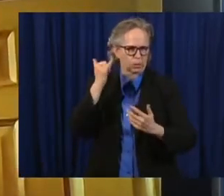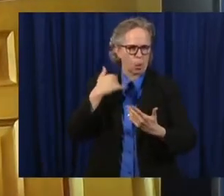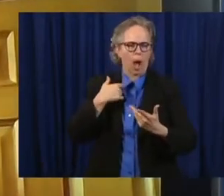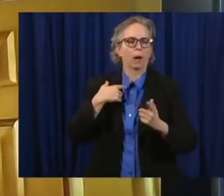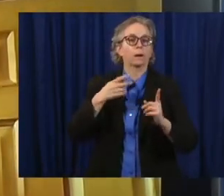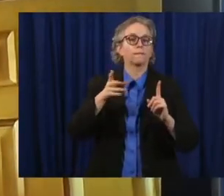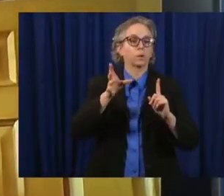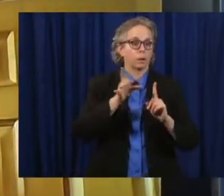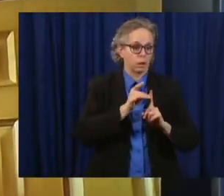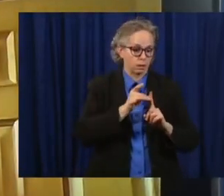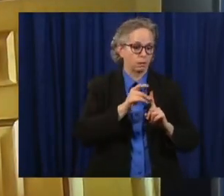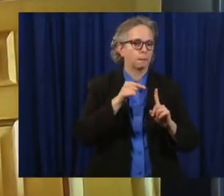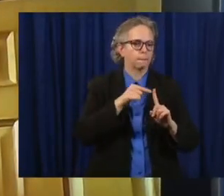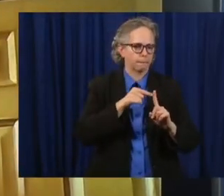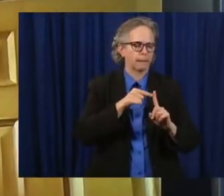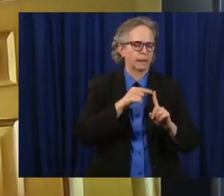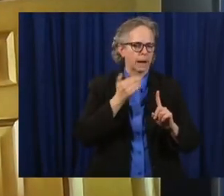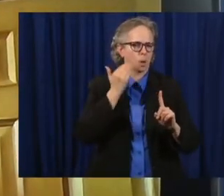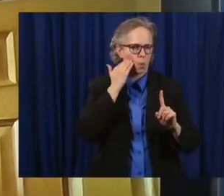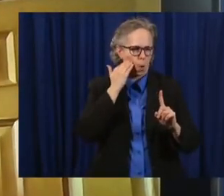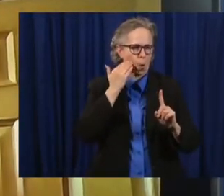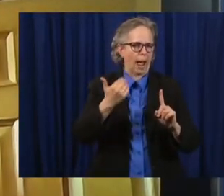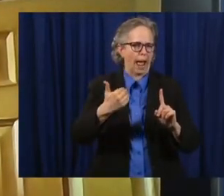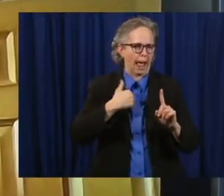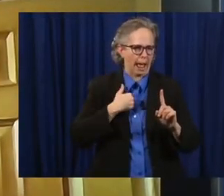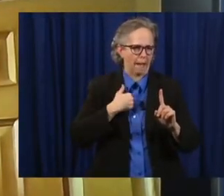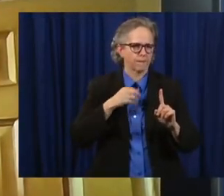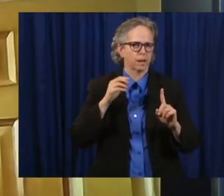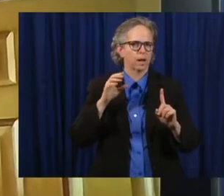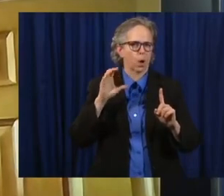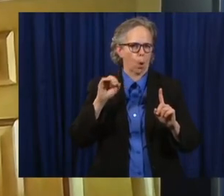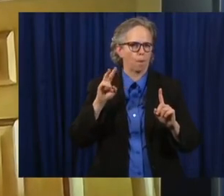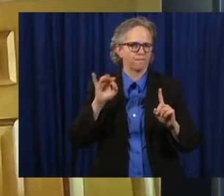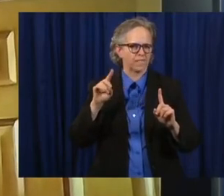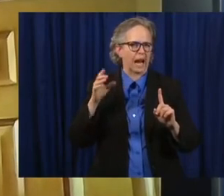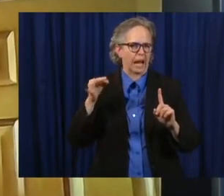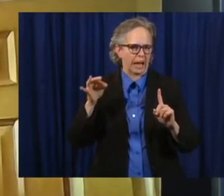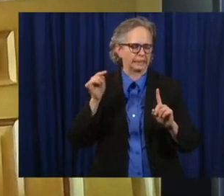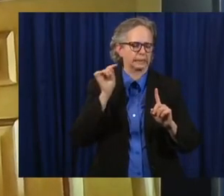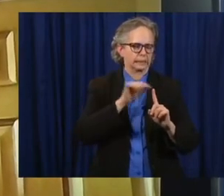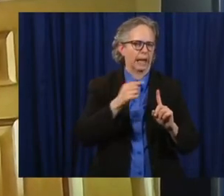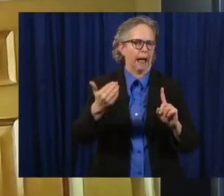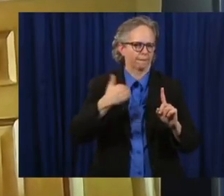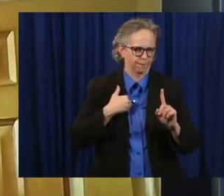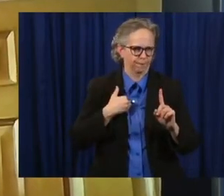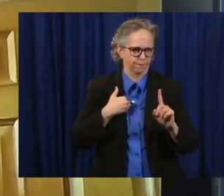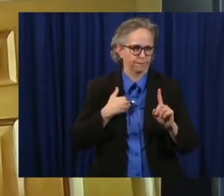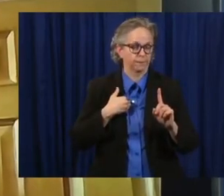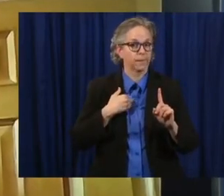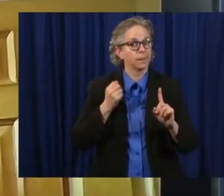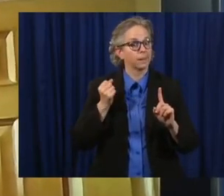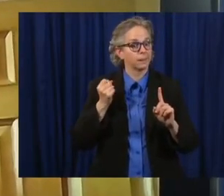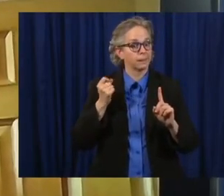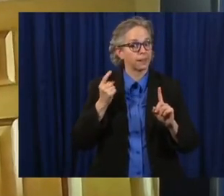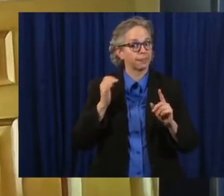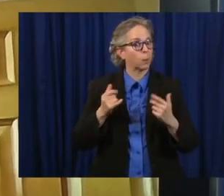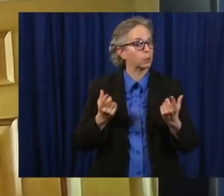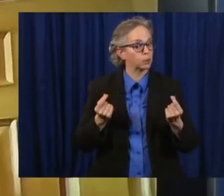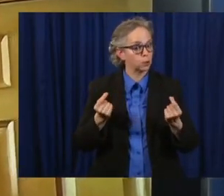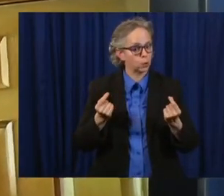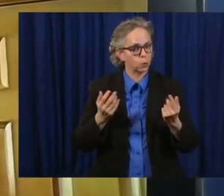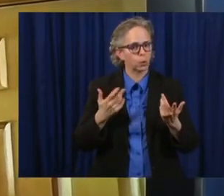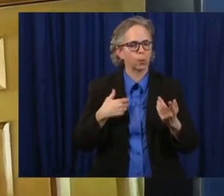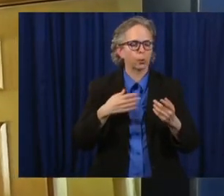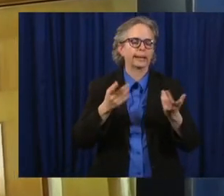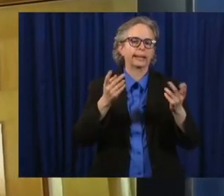who are experiencing COVID-19 and then be able to appropriately isolate and quarantine those to prevent the